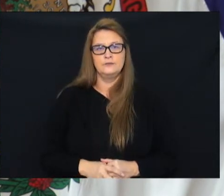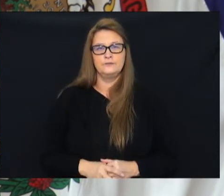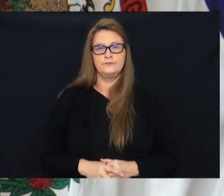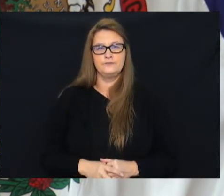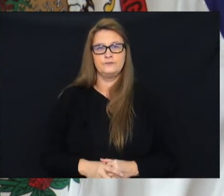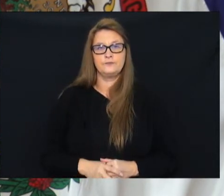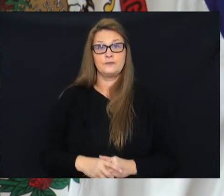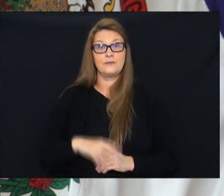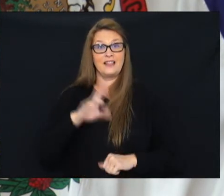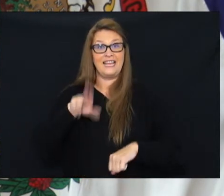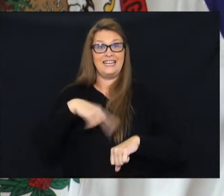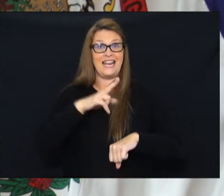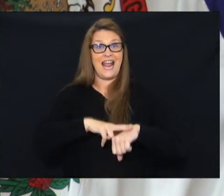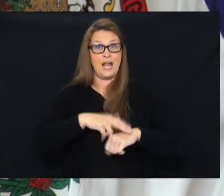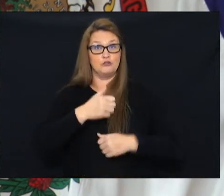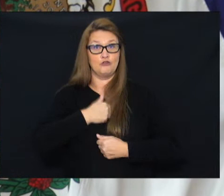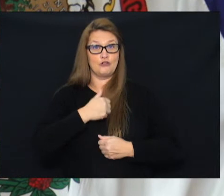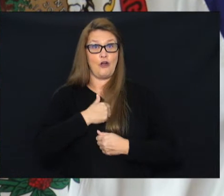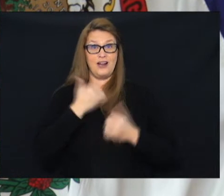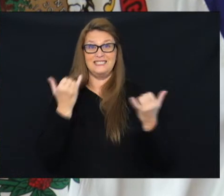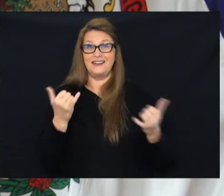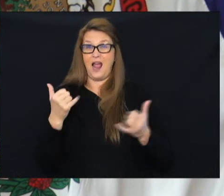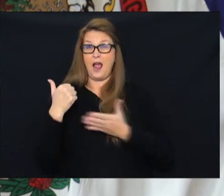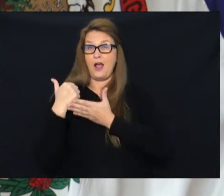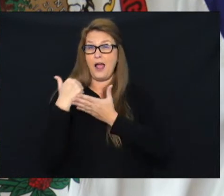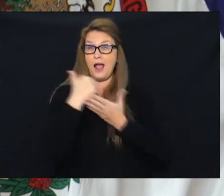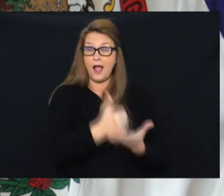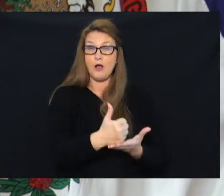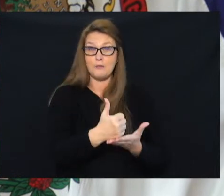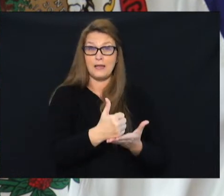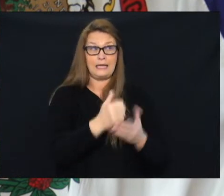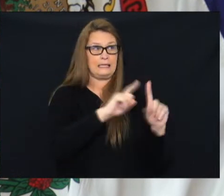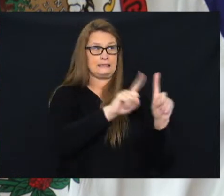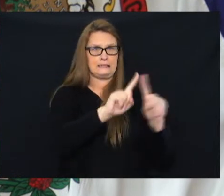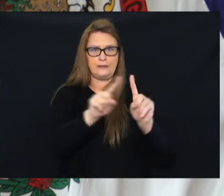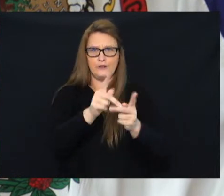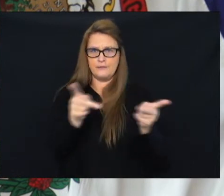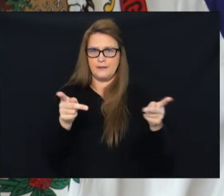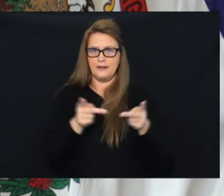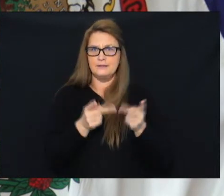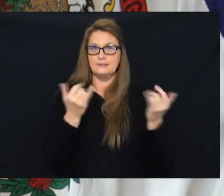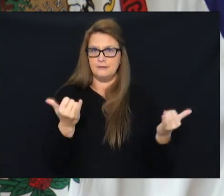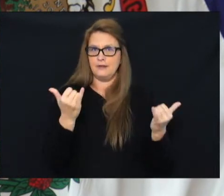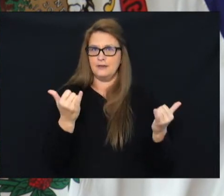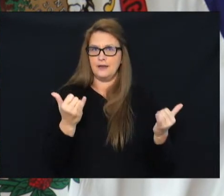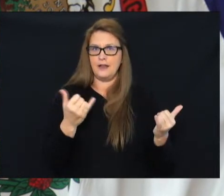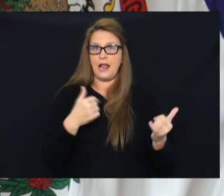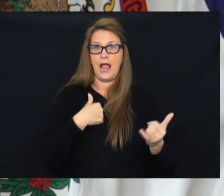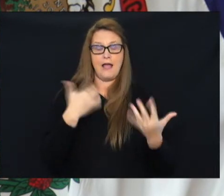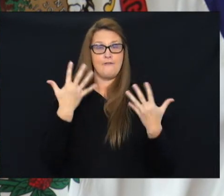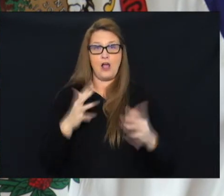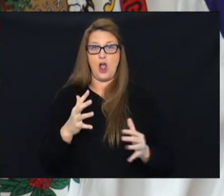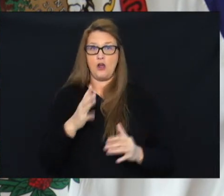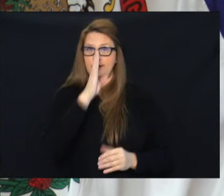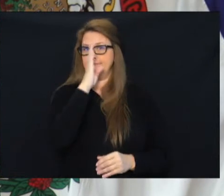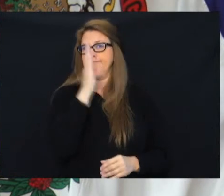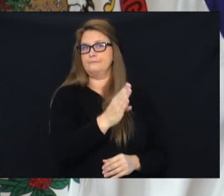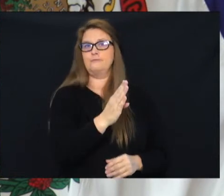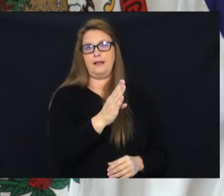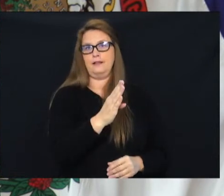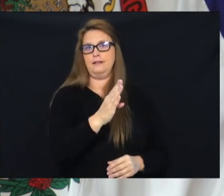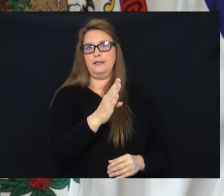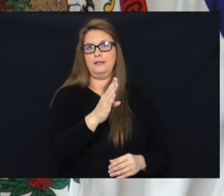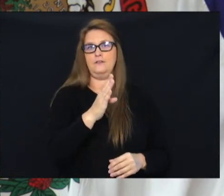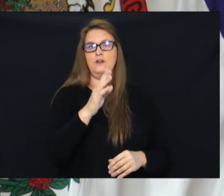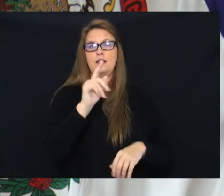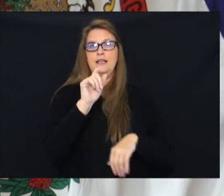The National Guard is stepping up in all kinds of places and everything, and I have directed our